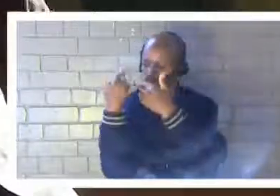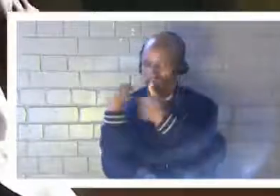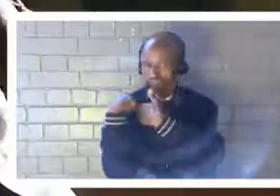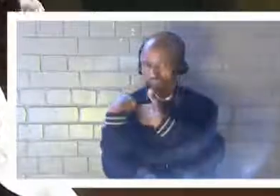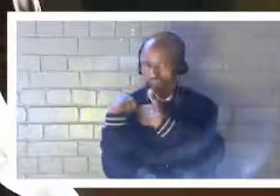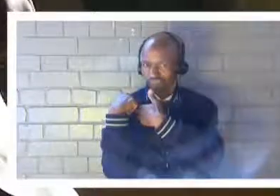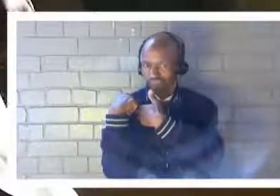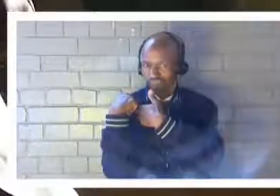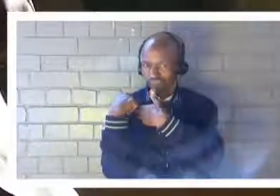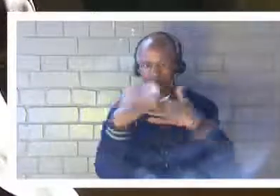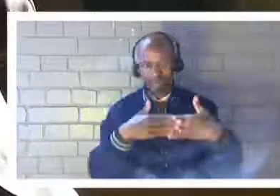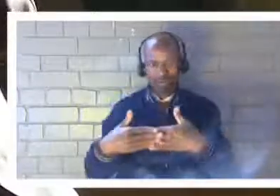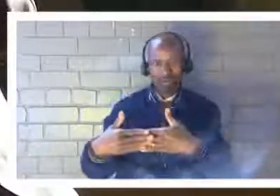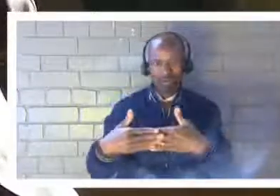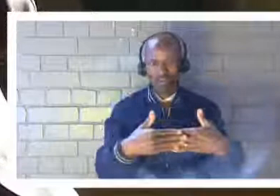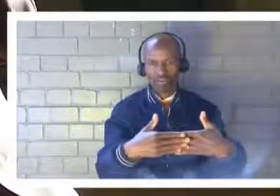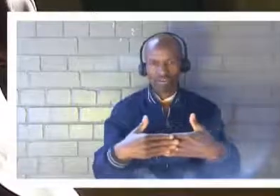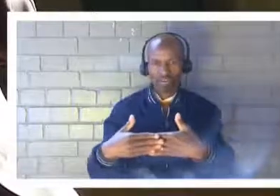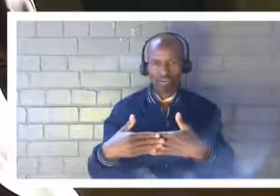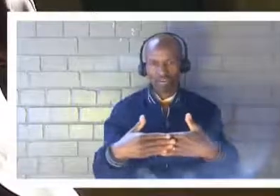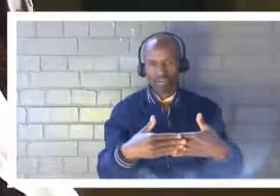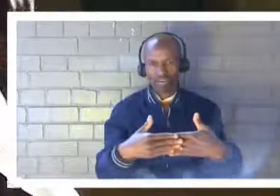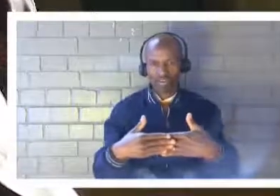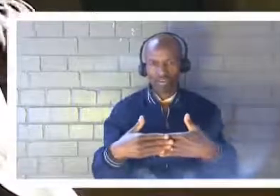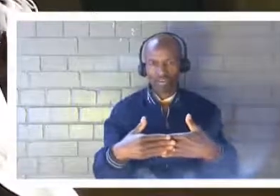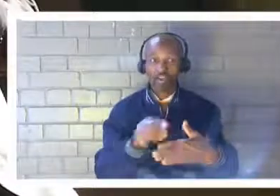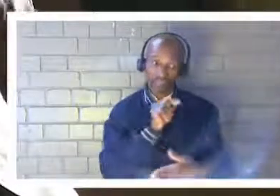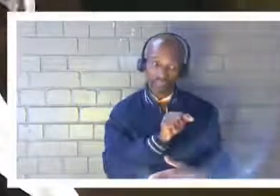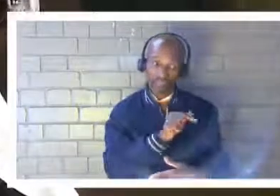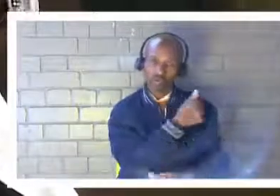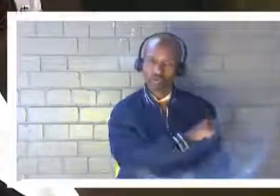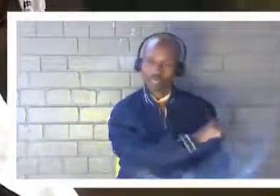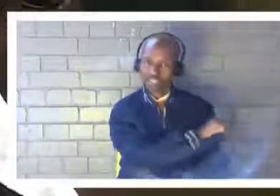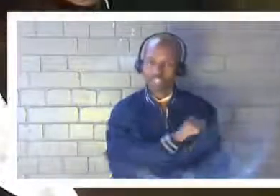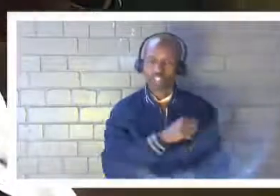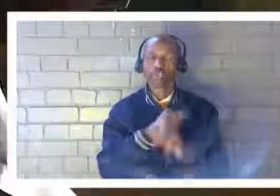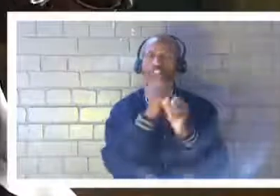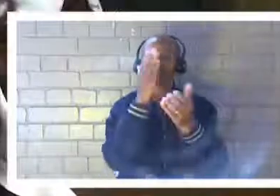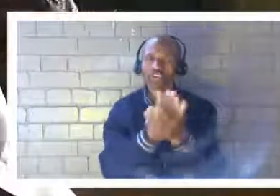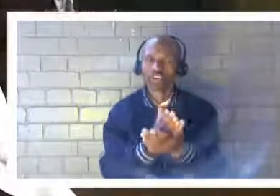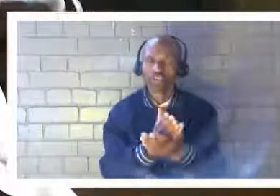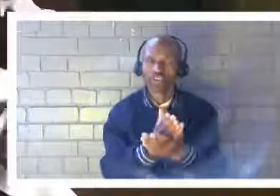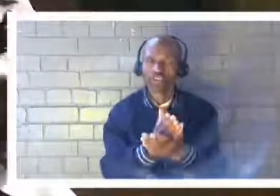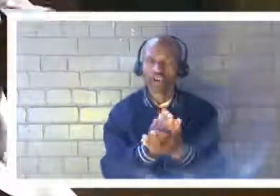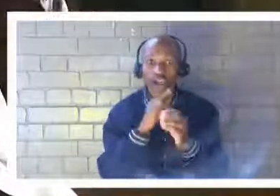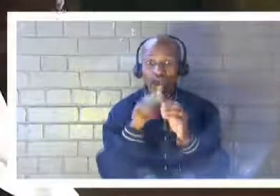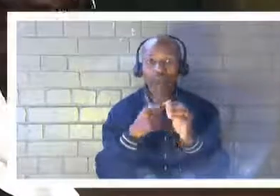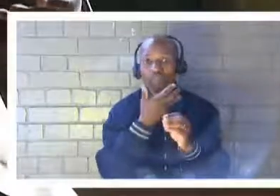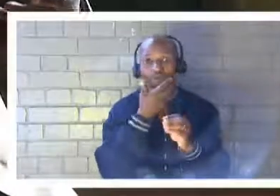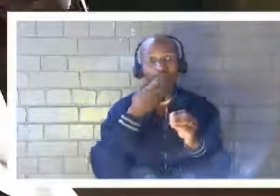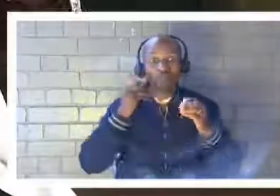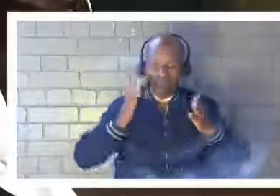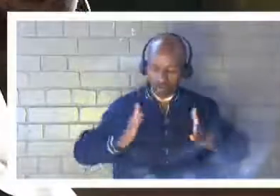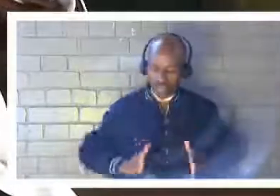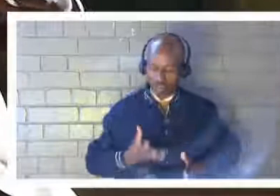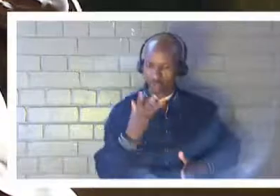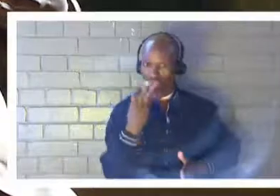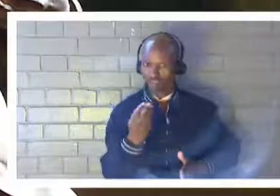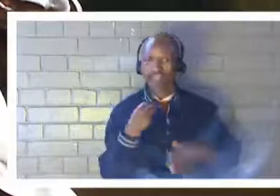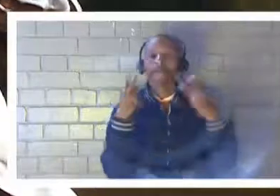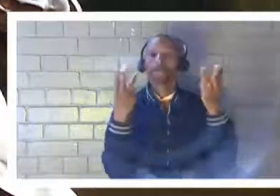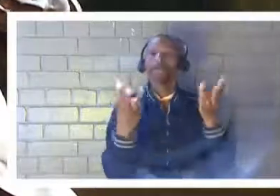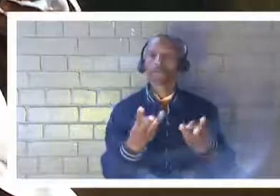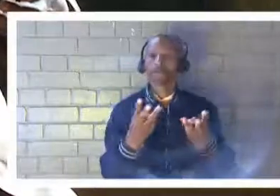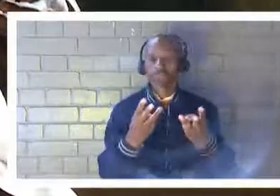responsibilities of taking care of these hospitals and making sure that in terms of warm bodies we have people,